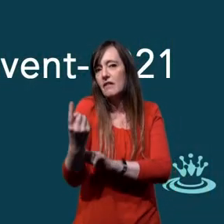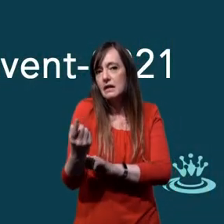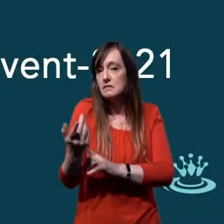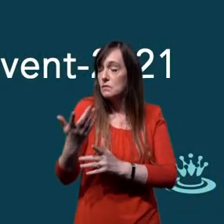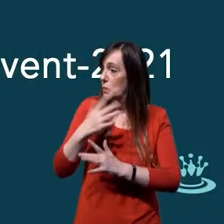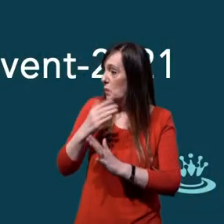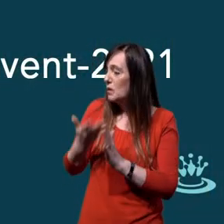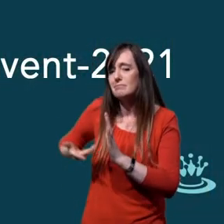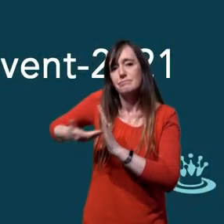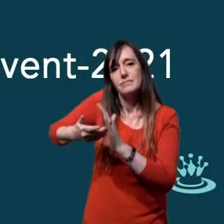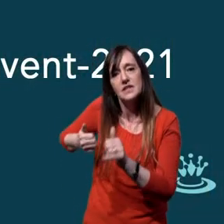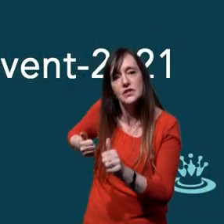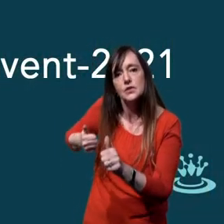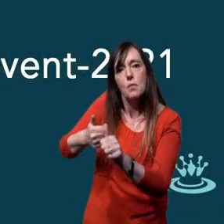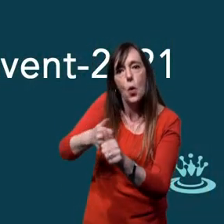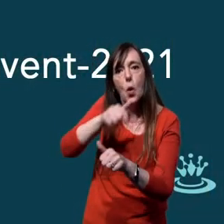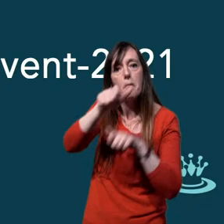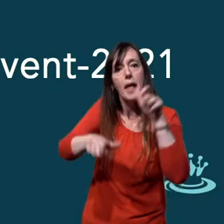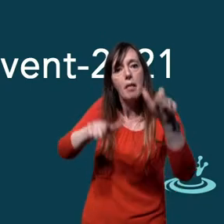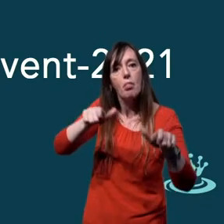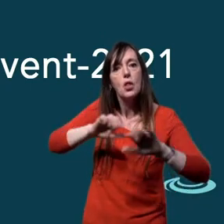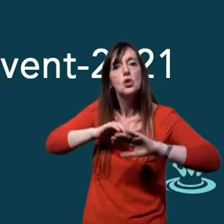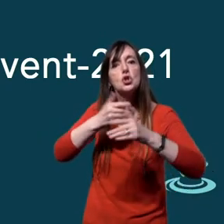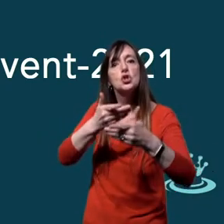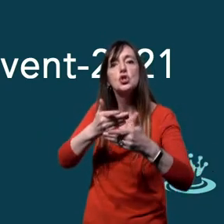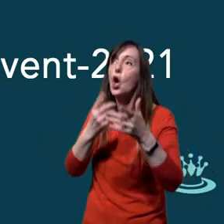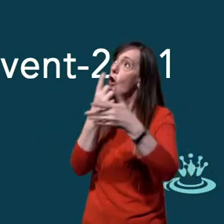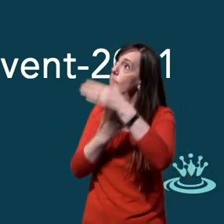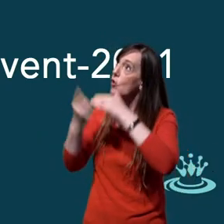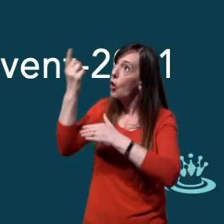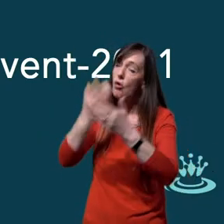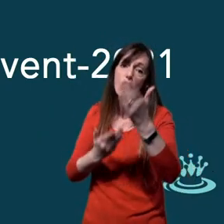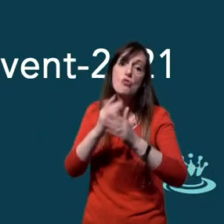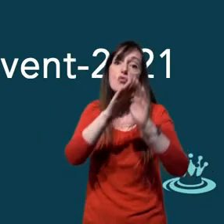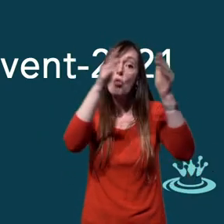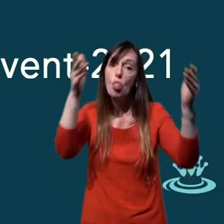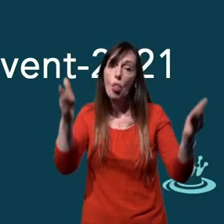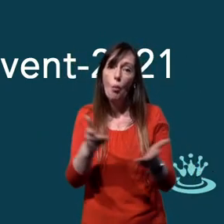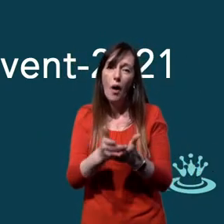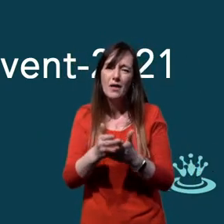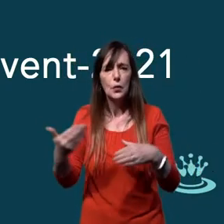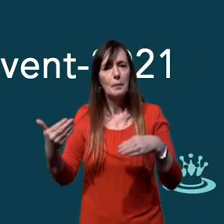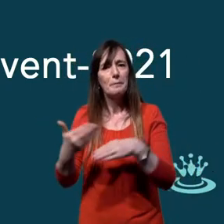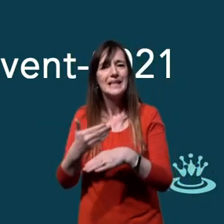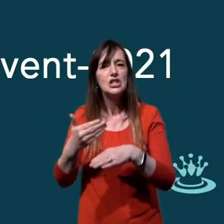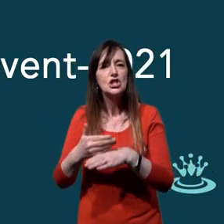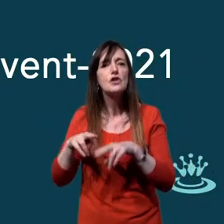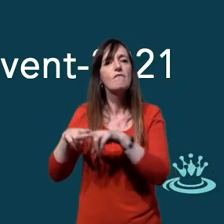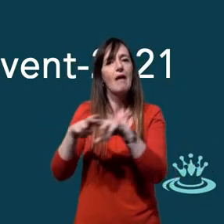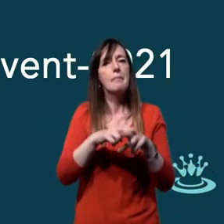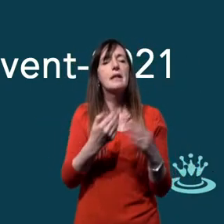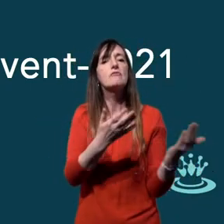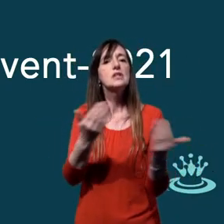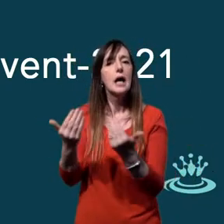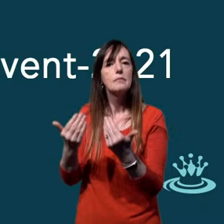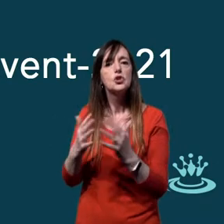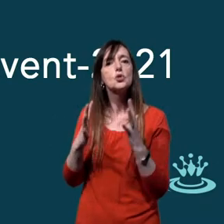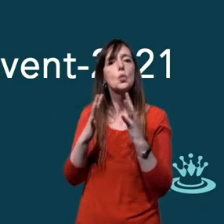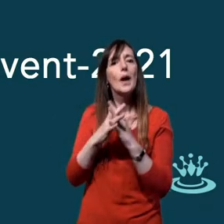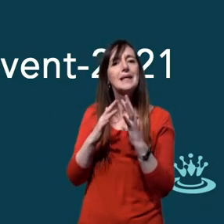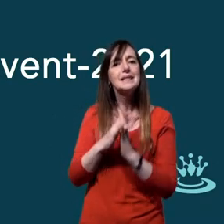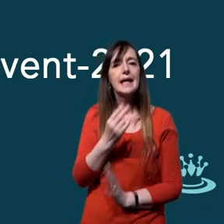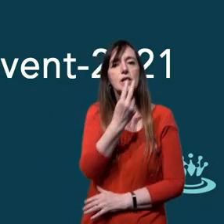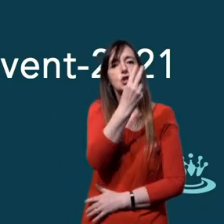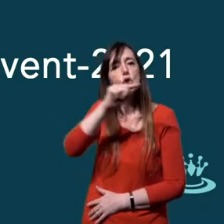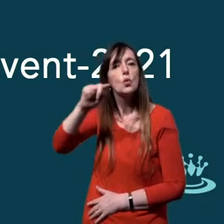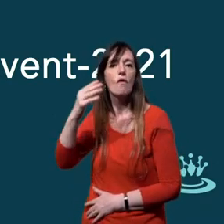God around the world. So that's going to be the Mission Families Reception, and that's going to take place on Wednesday from 2 till 4 at